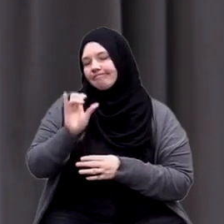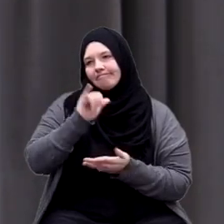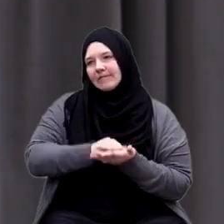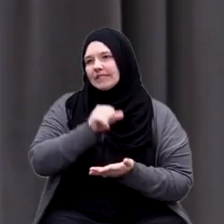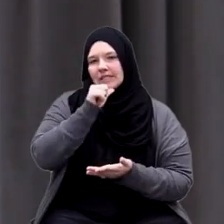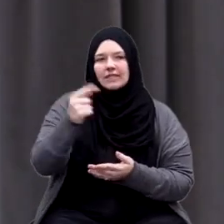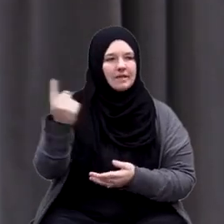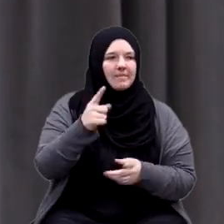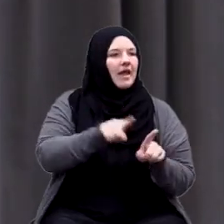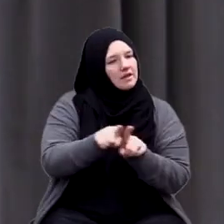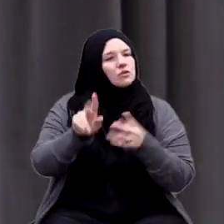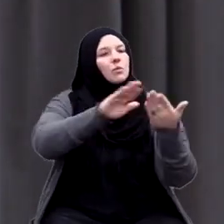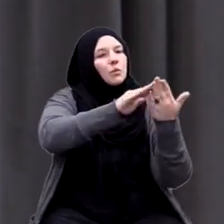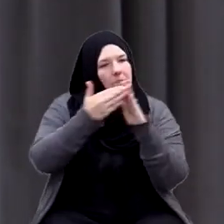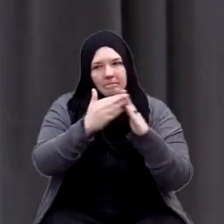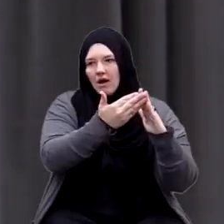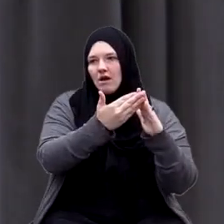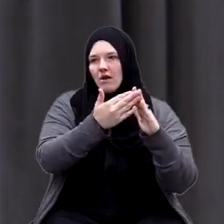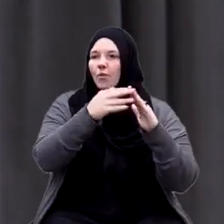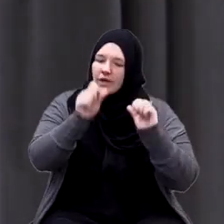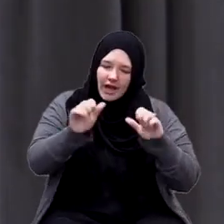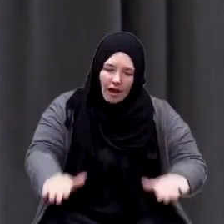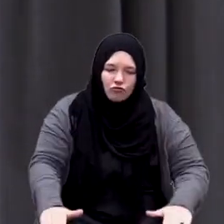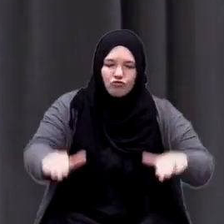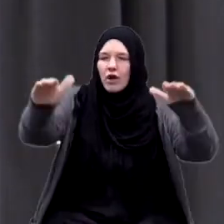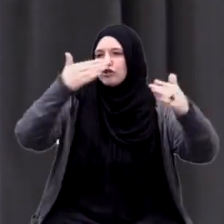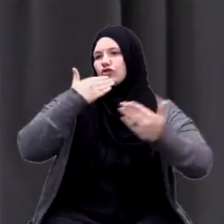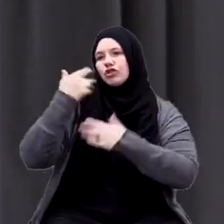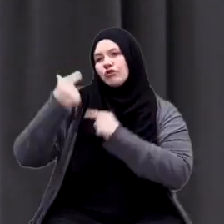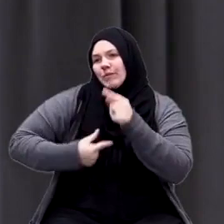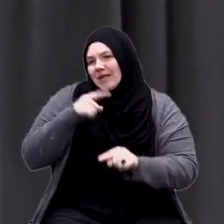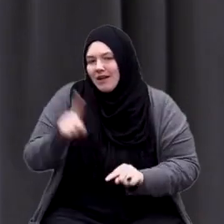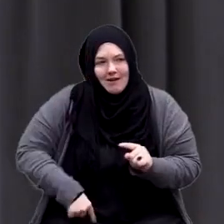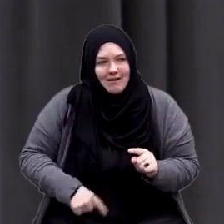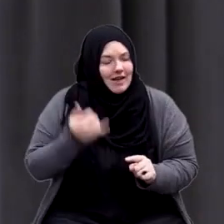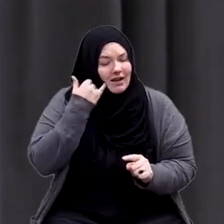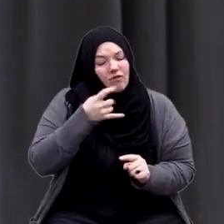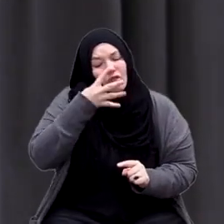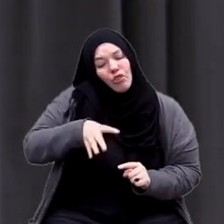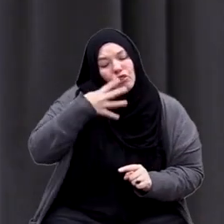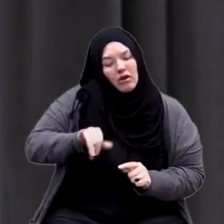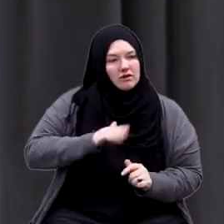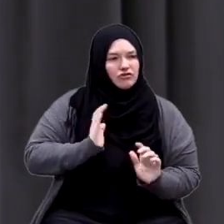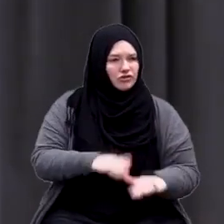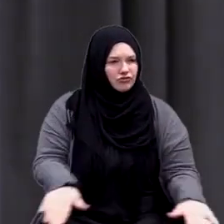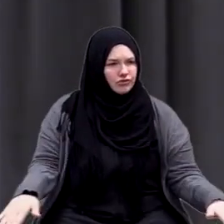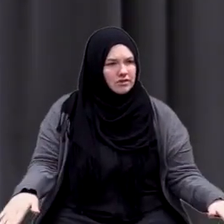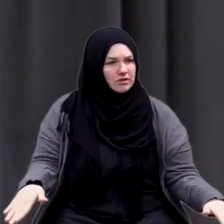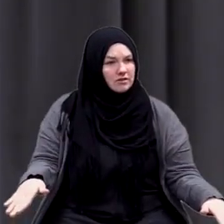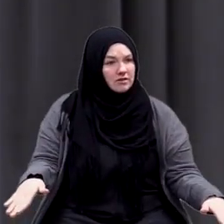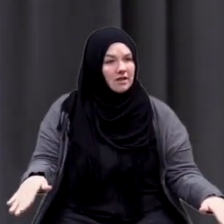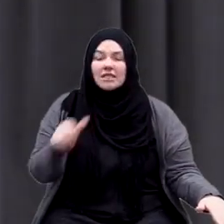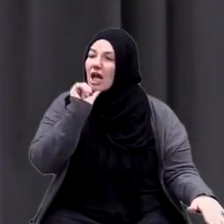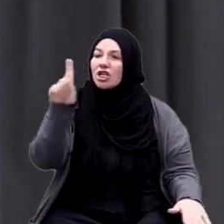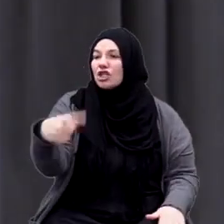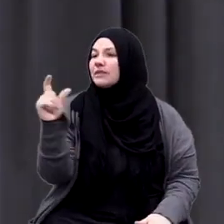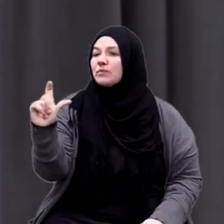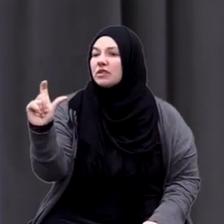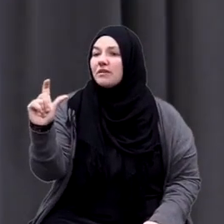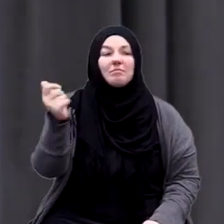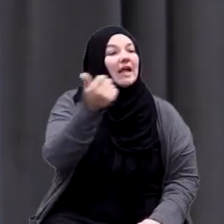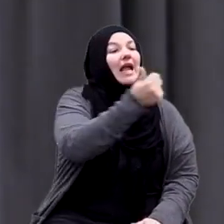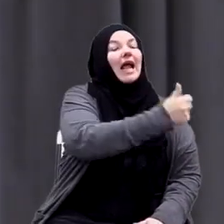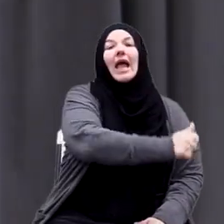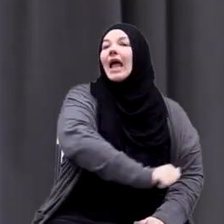we as an ummah could raise a great generation, let alone a Quranic generation. May Allah subhanahu wa